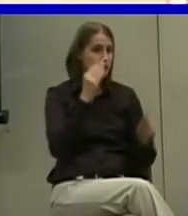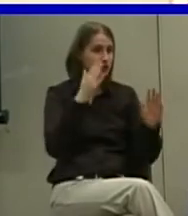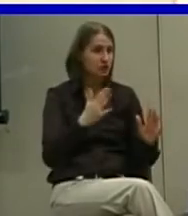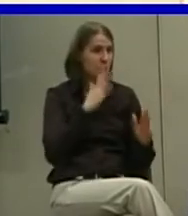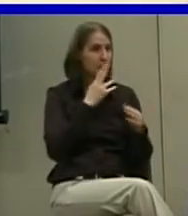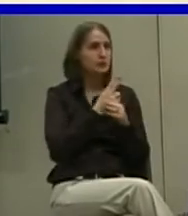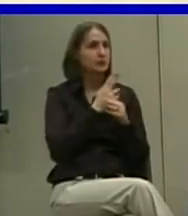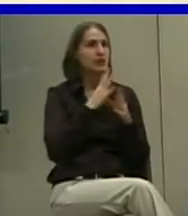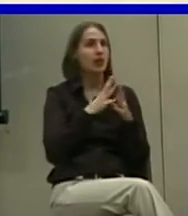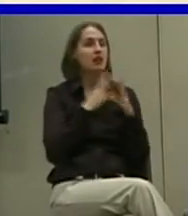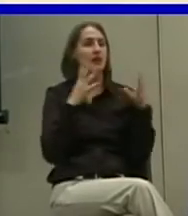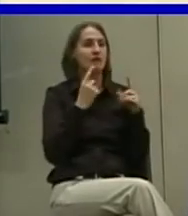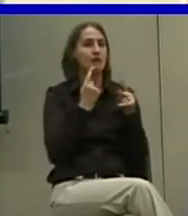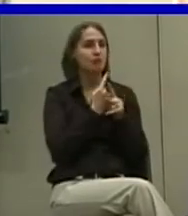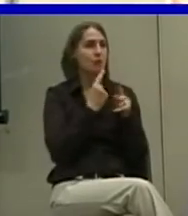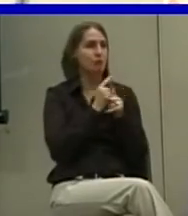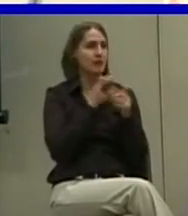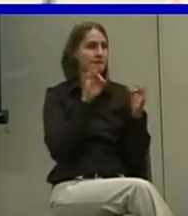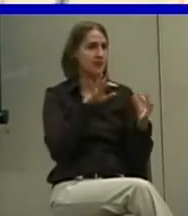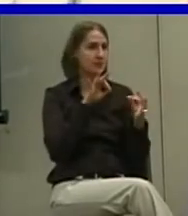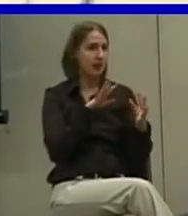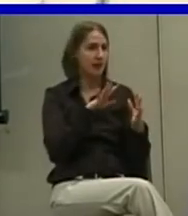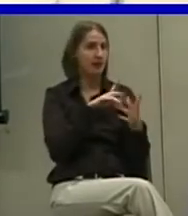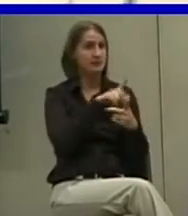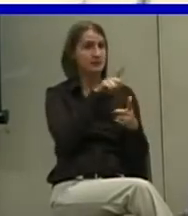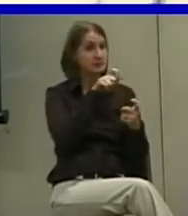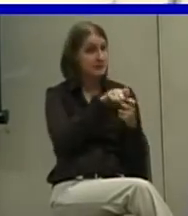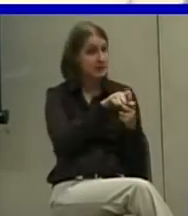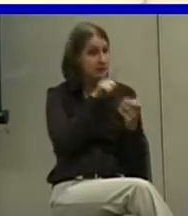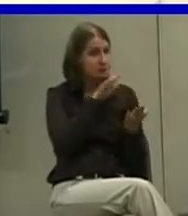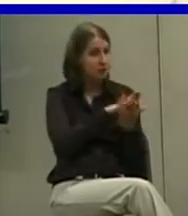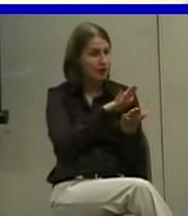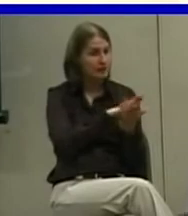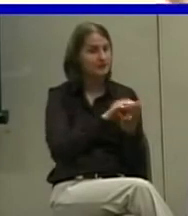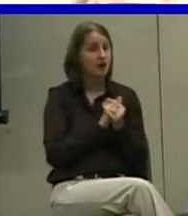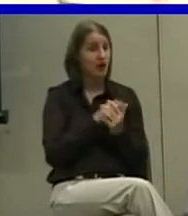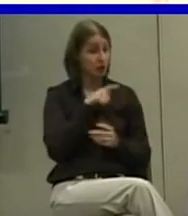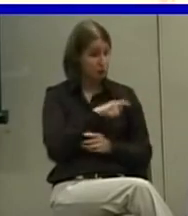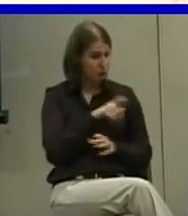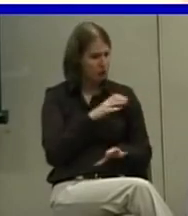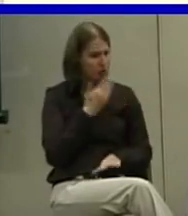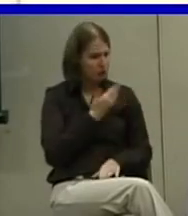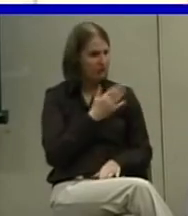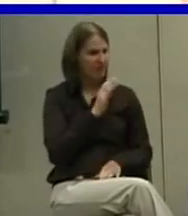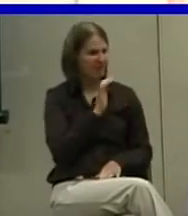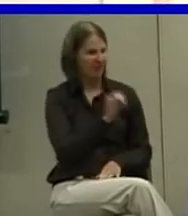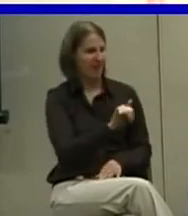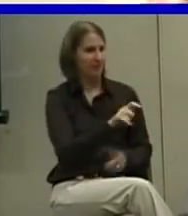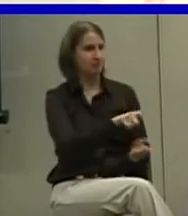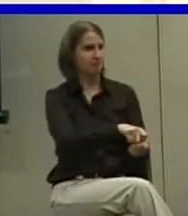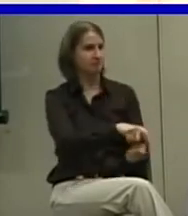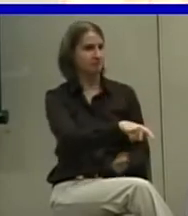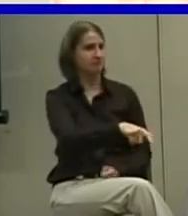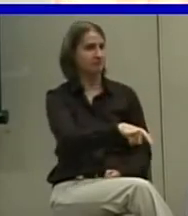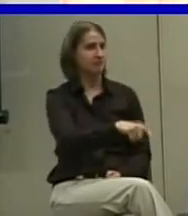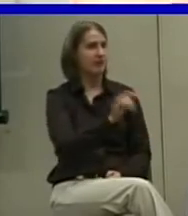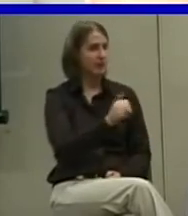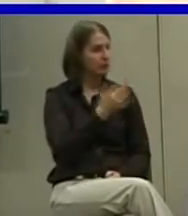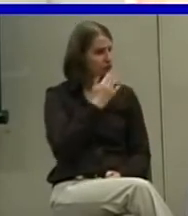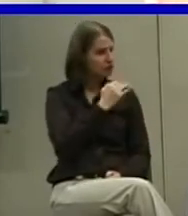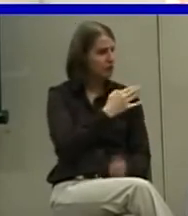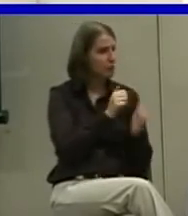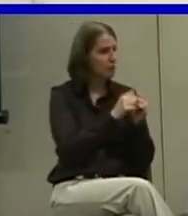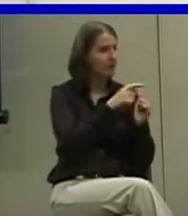appropriate feedback, which we'll define as specific praise. You are good at that. That was a good job with